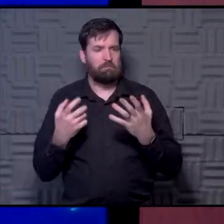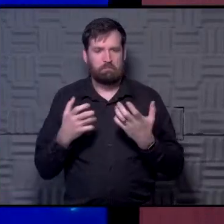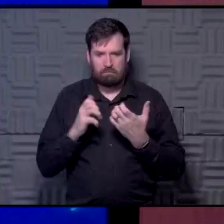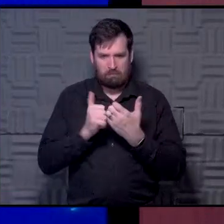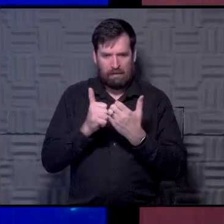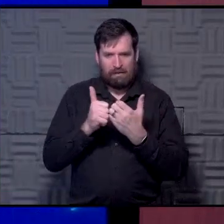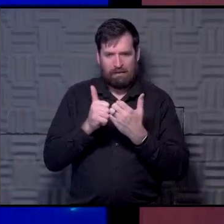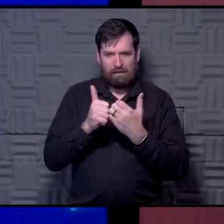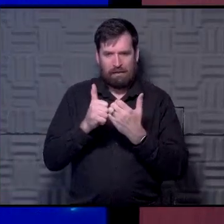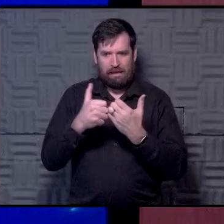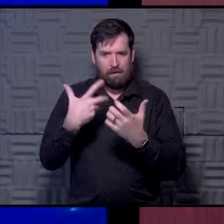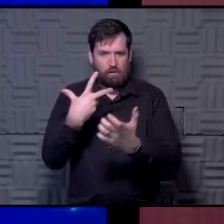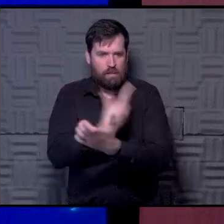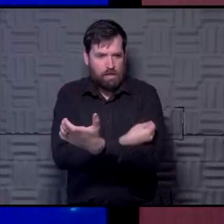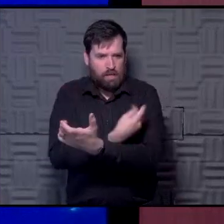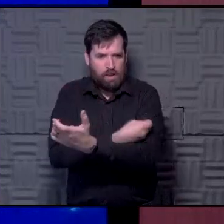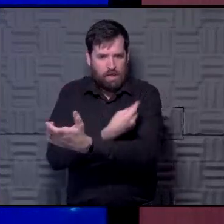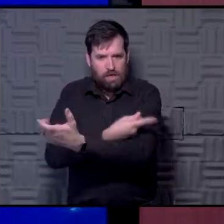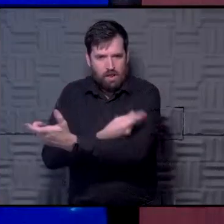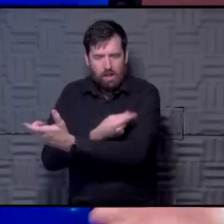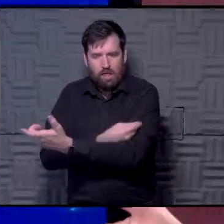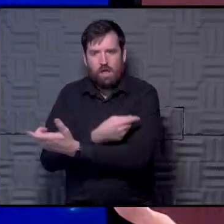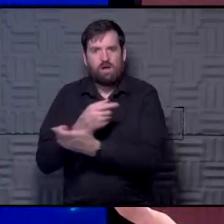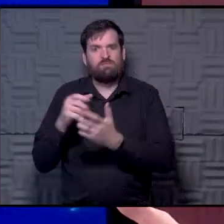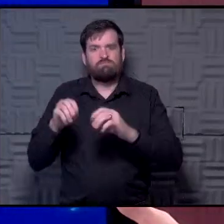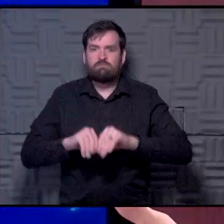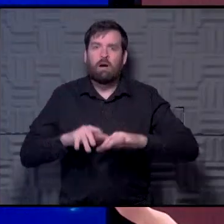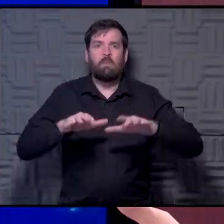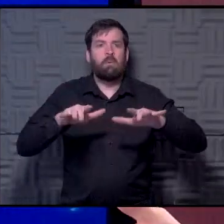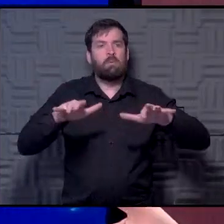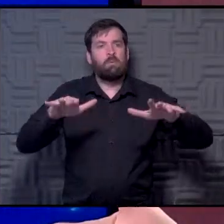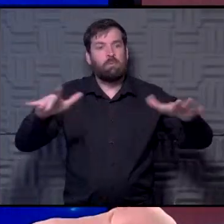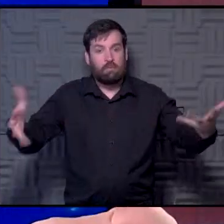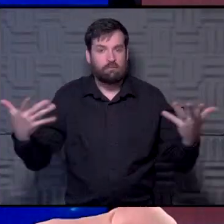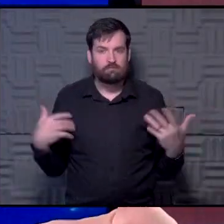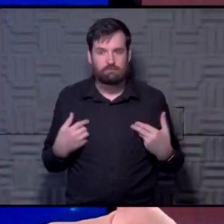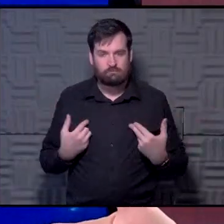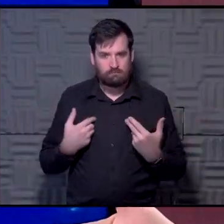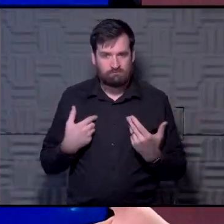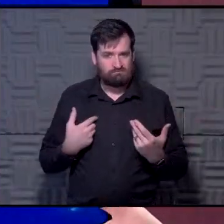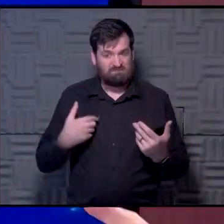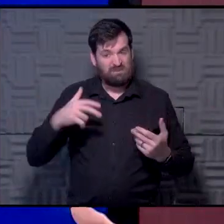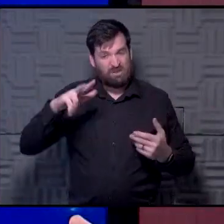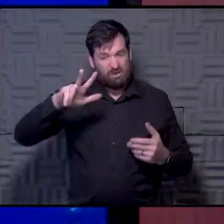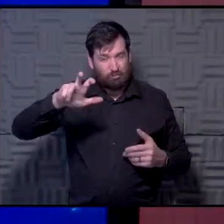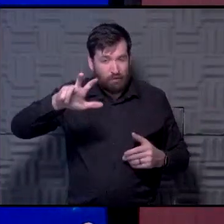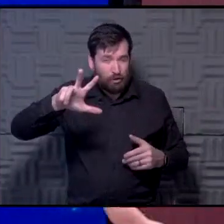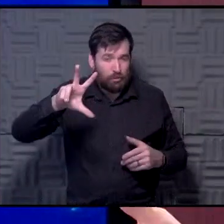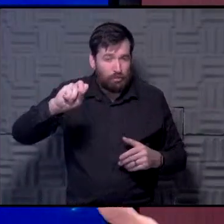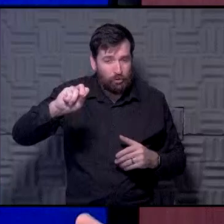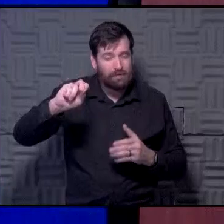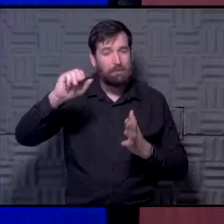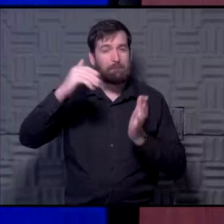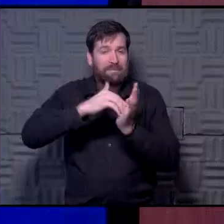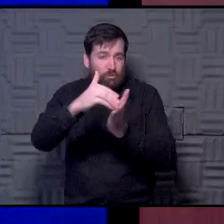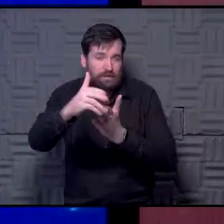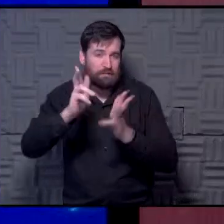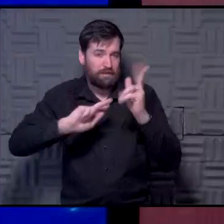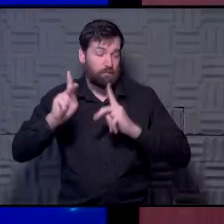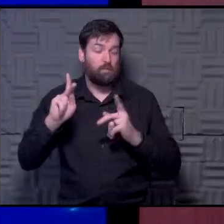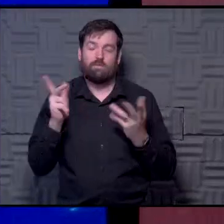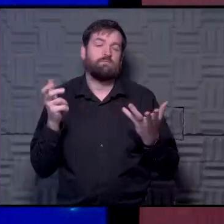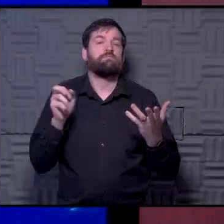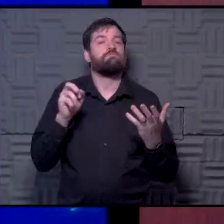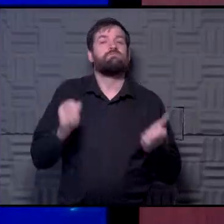going to immunize people in sort of this mass immunization we're coming on. We're going to immunize 330 million people, or as many of those as that are